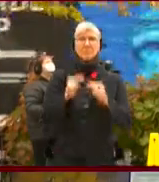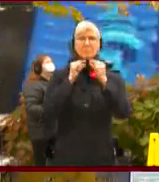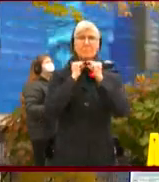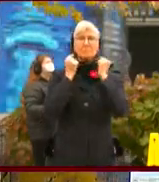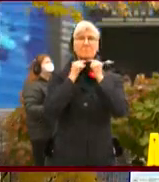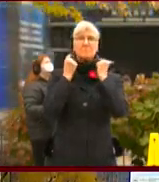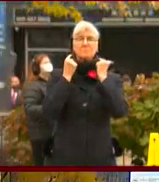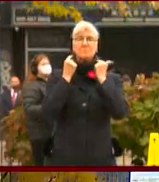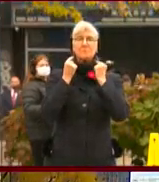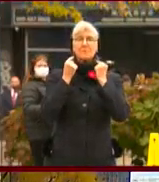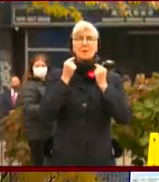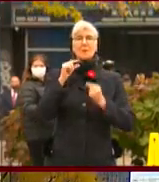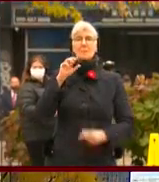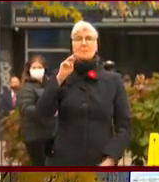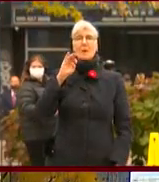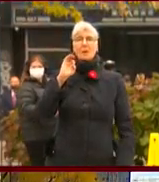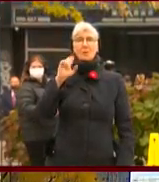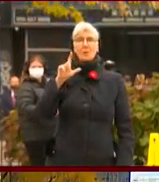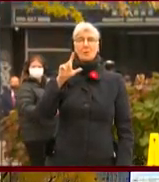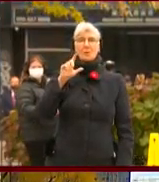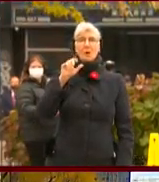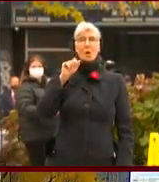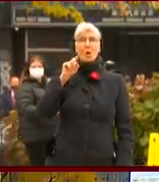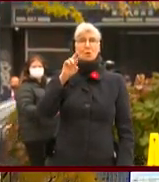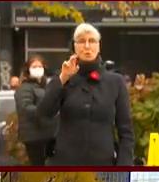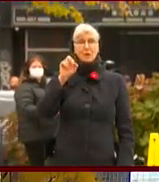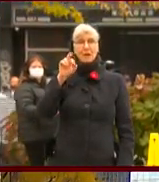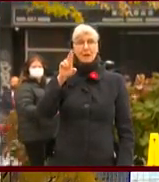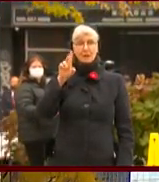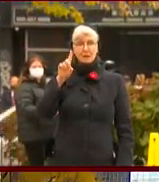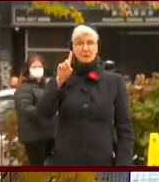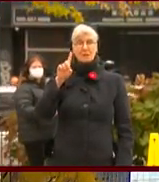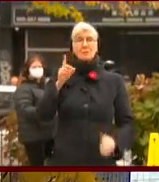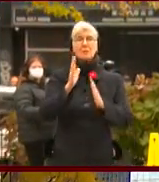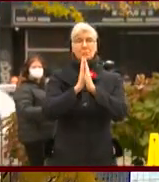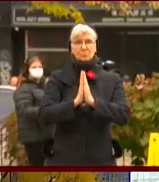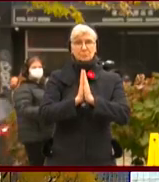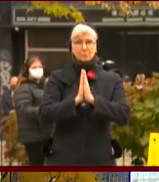Captain Michael Aldred will close with a blessing.